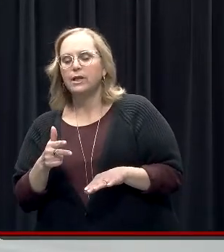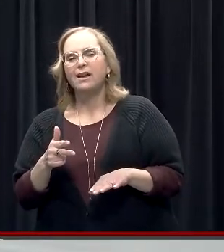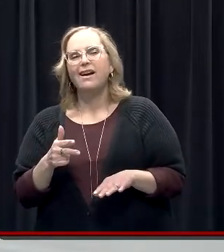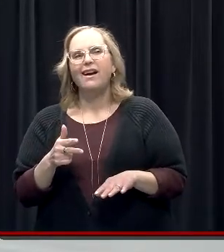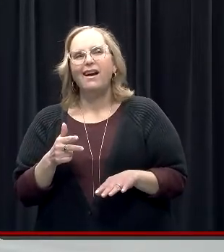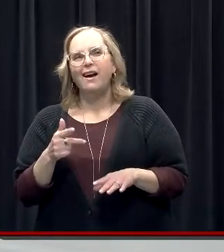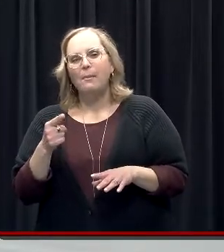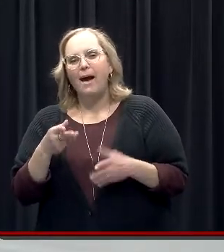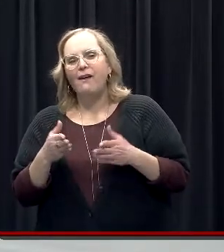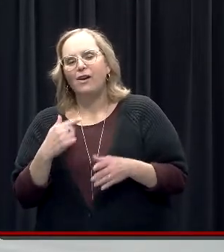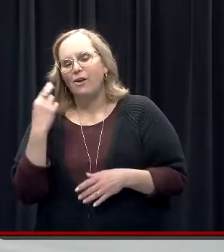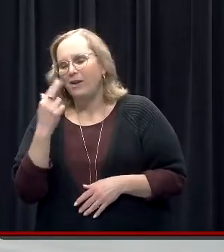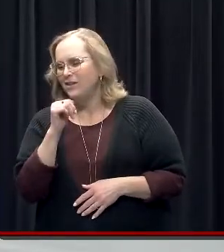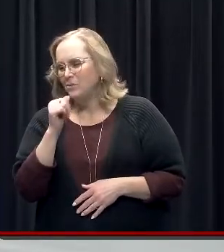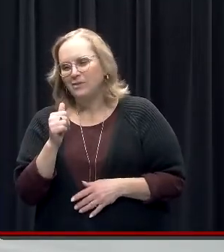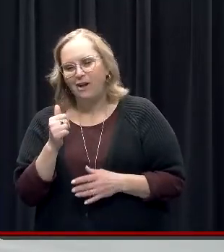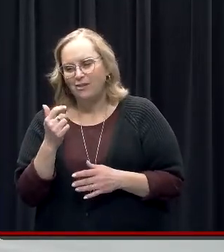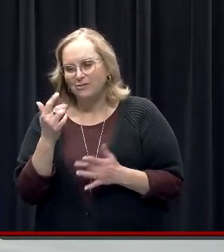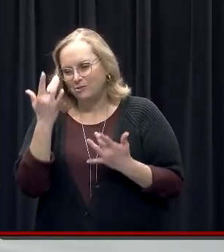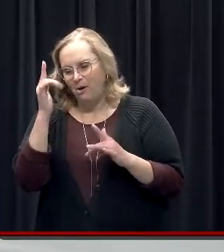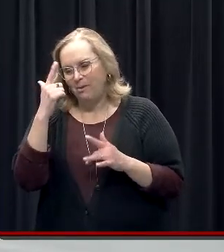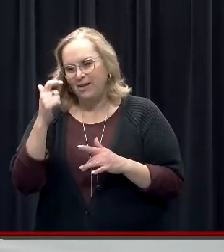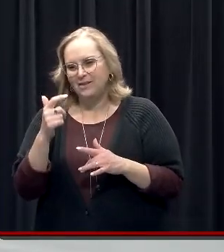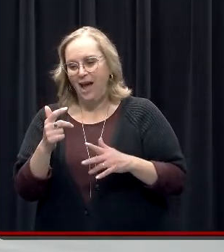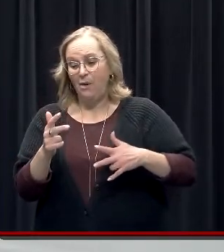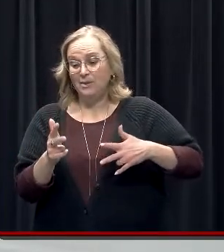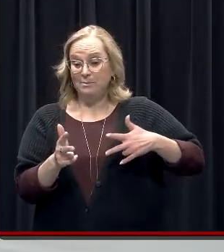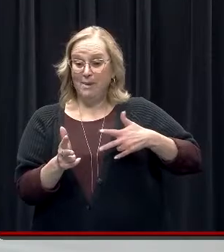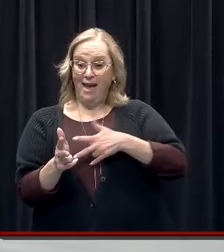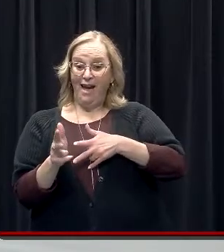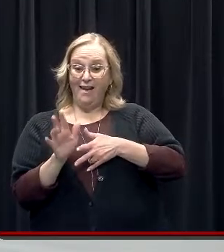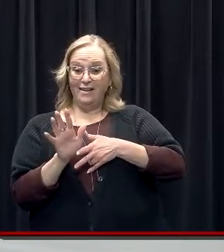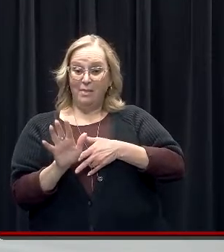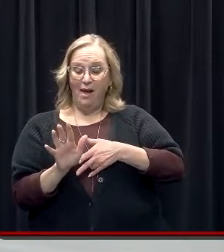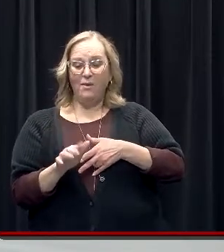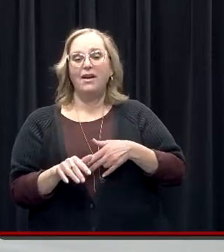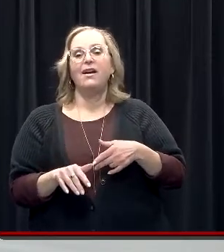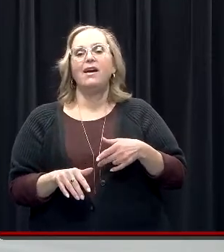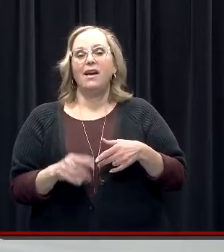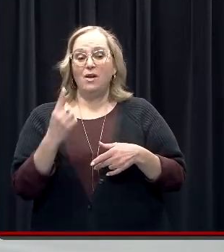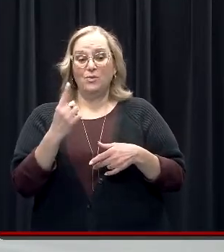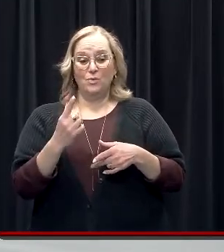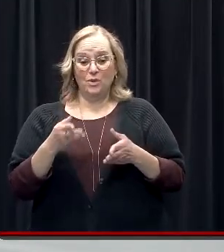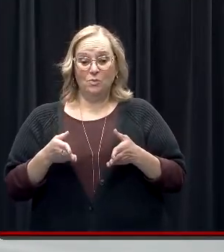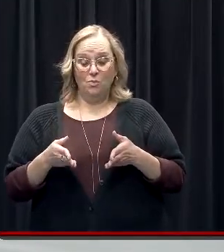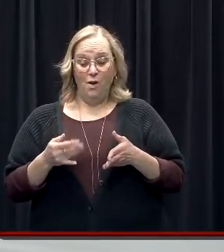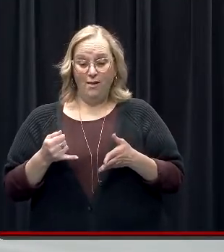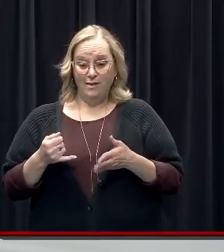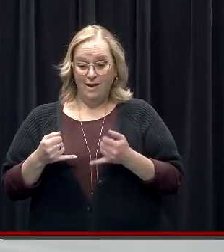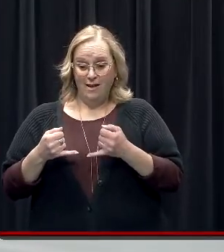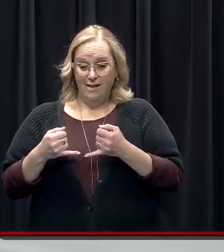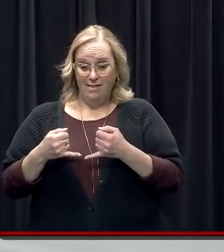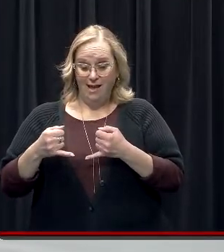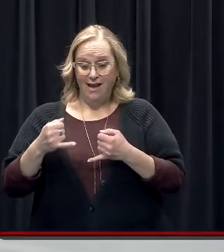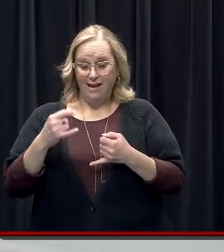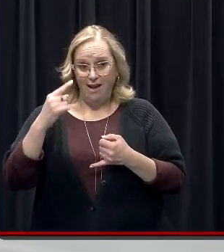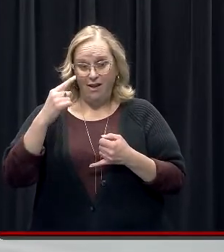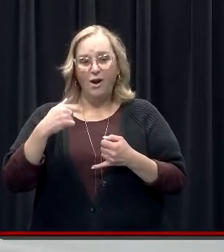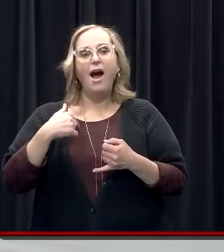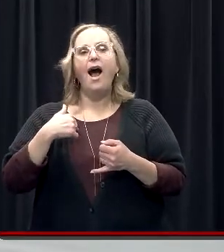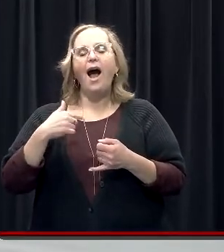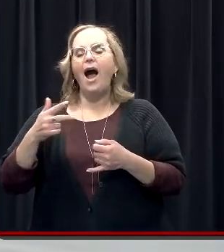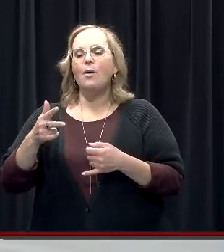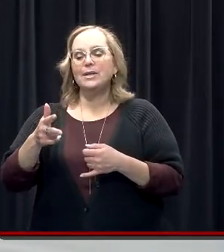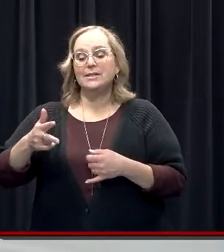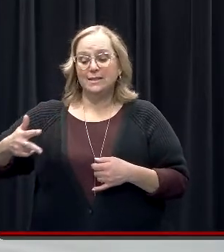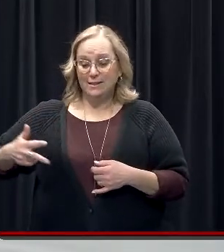that because I was behind a snow plow truck and there was one line, and I thought, if he backs this thing up, he's going to run right